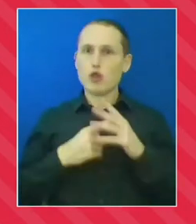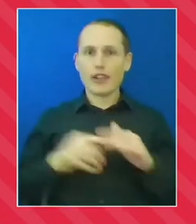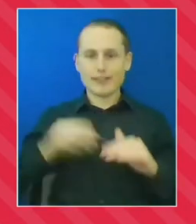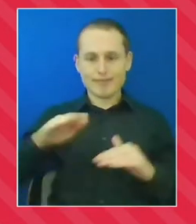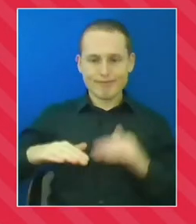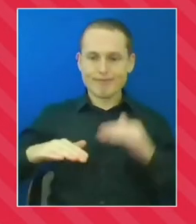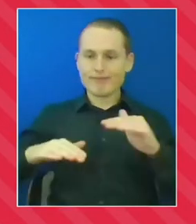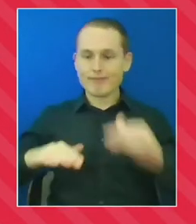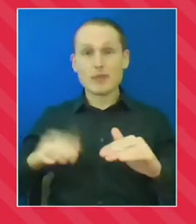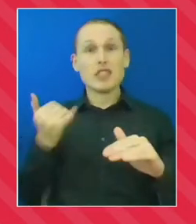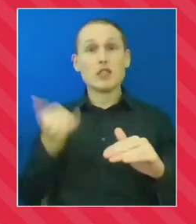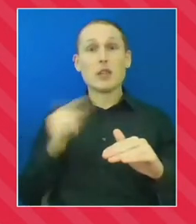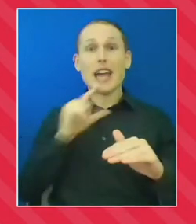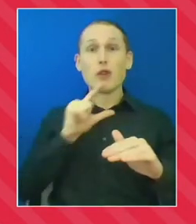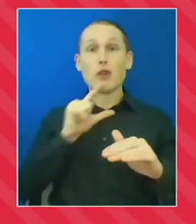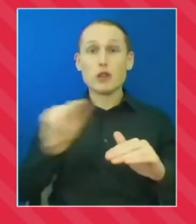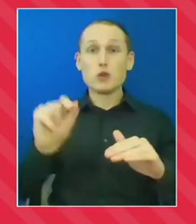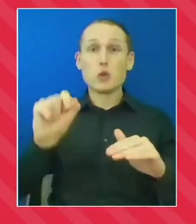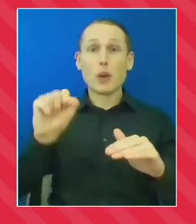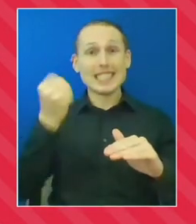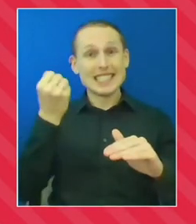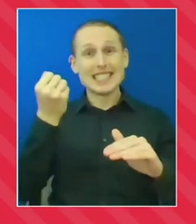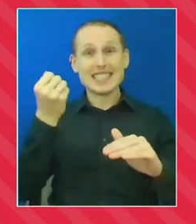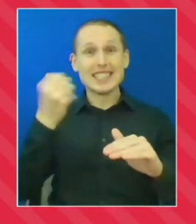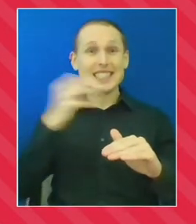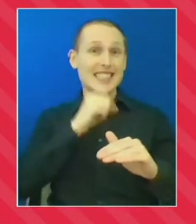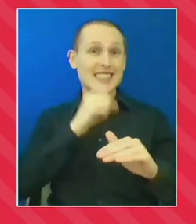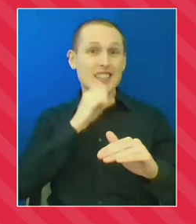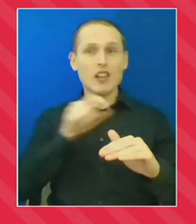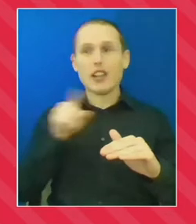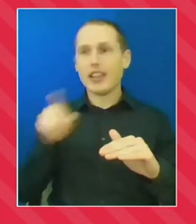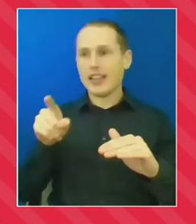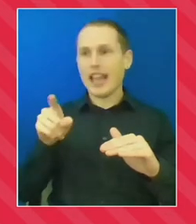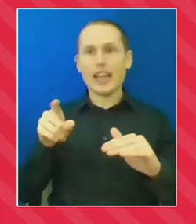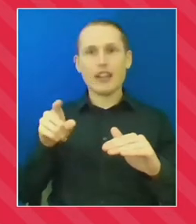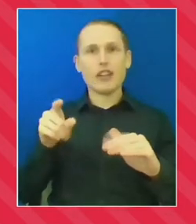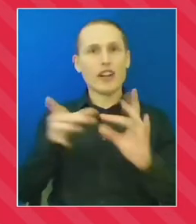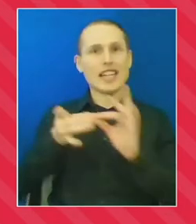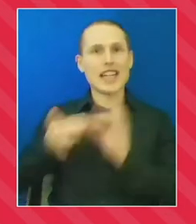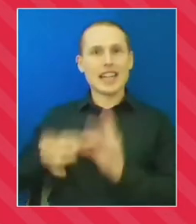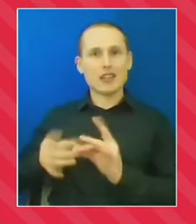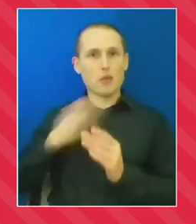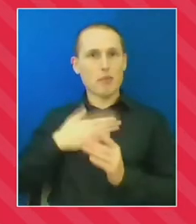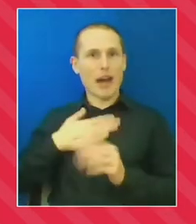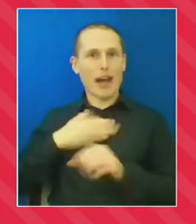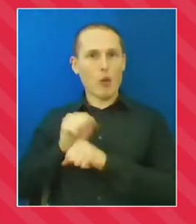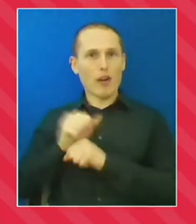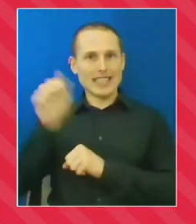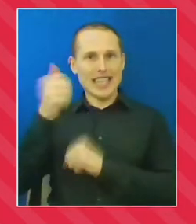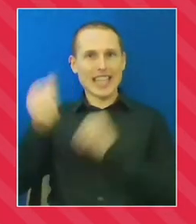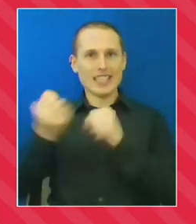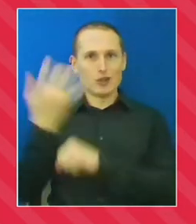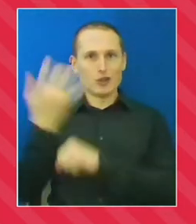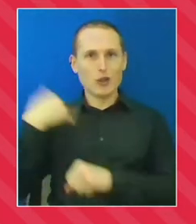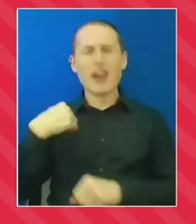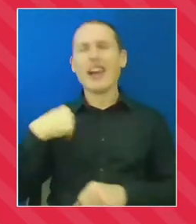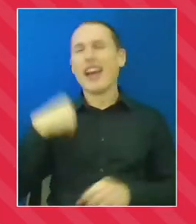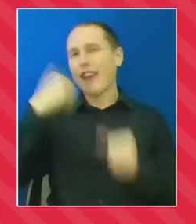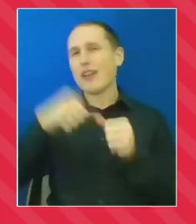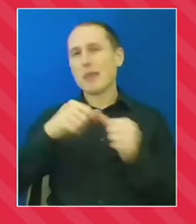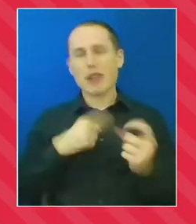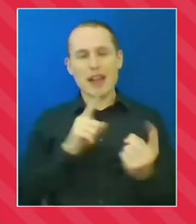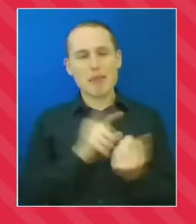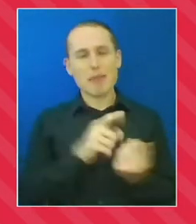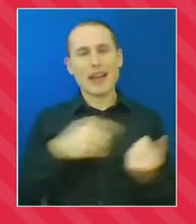the products of the work we did 10 years ago. I remember meeting a young girl. I meet them all over the place. But